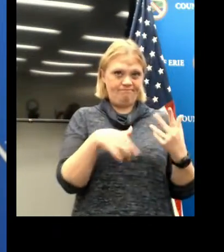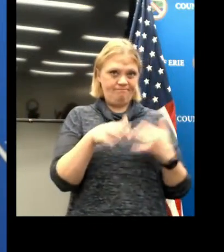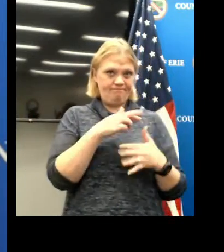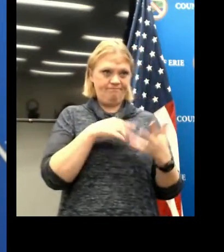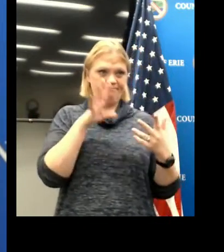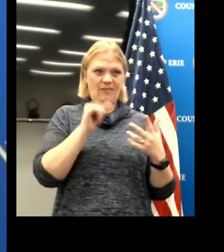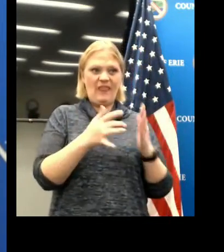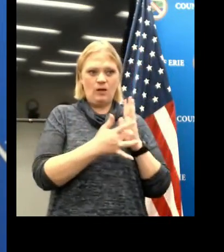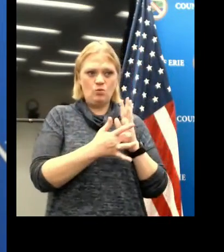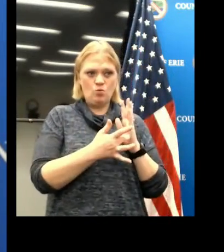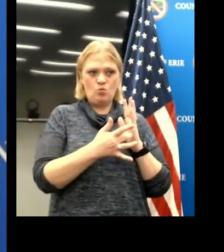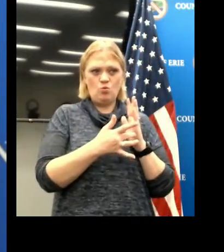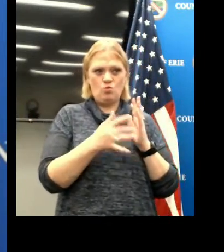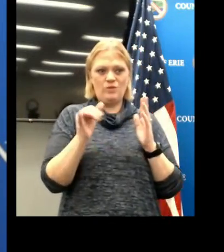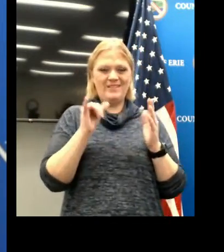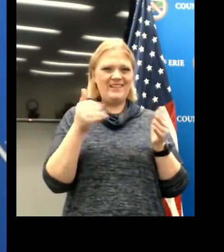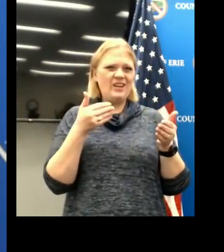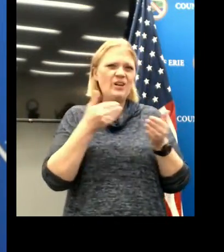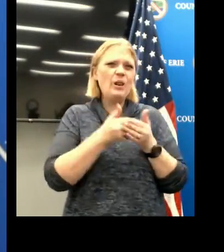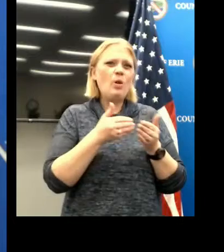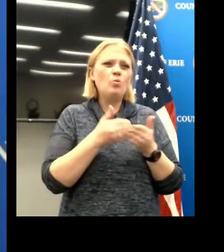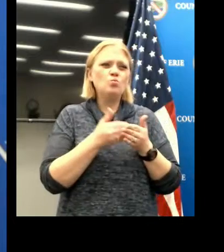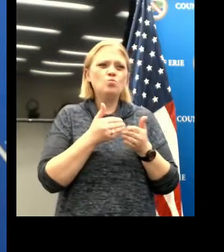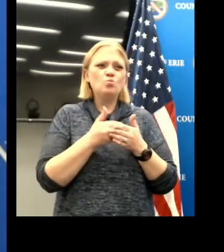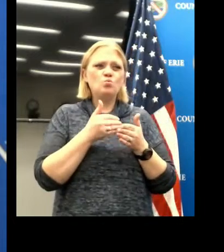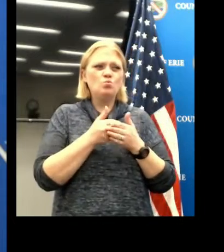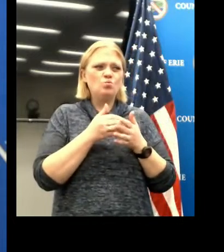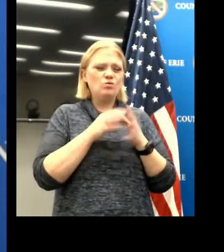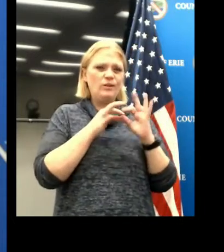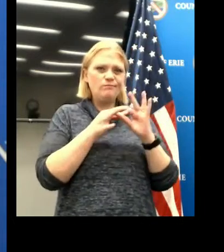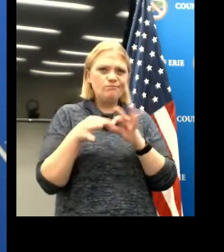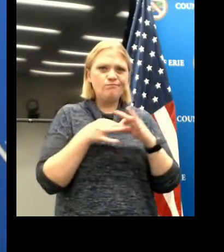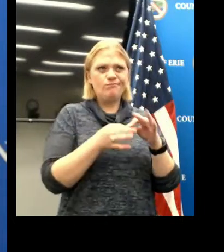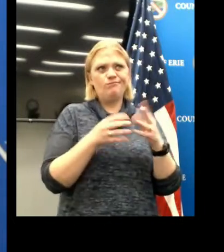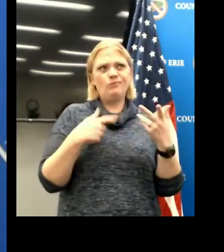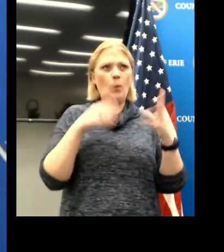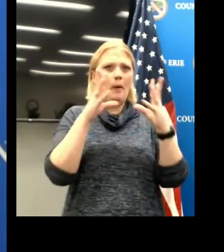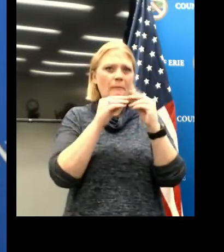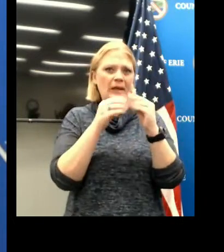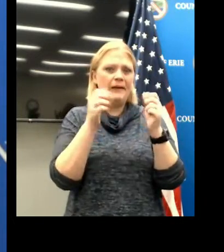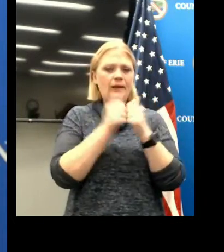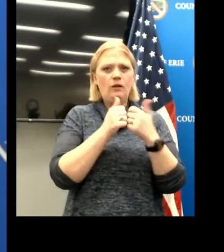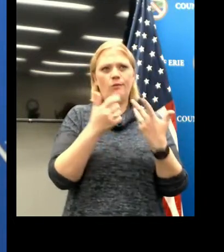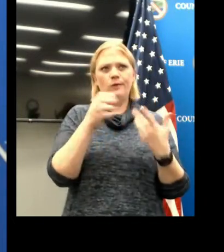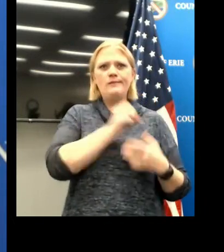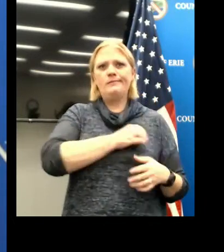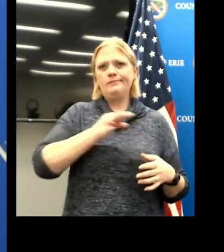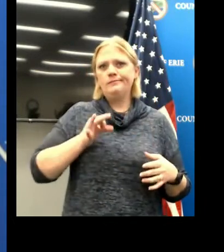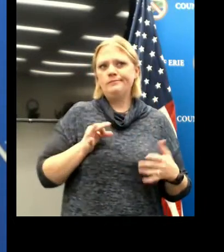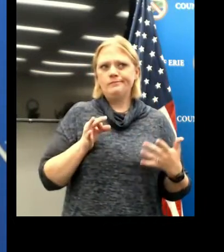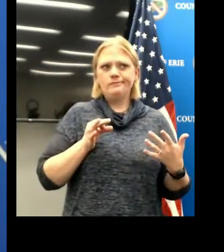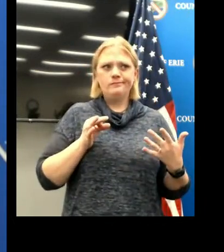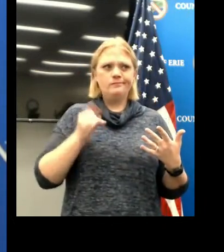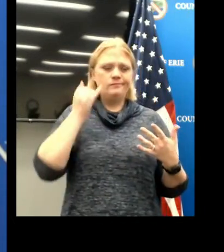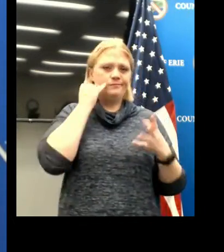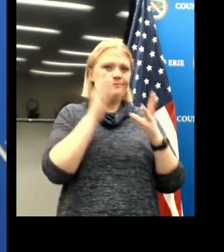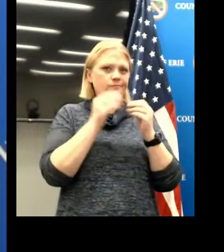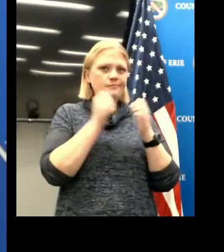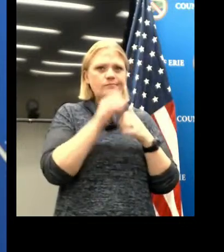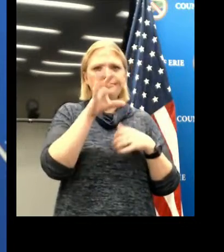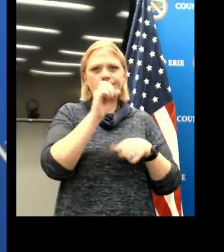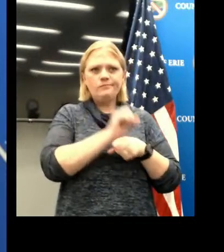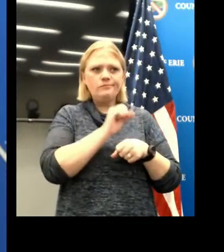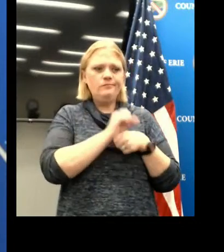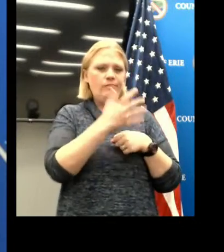to closer in having a meeting with your coworkers. If you've got a meeting with your coworkers with